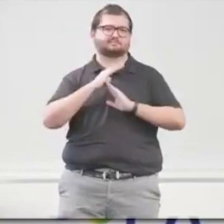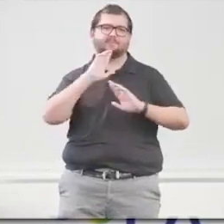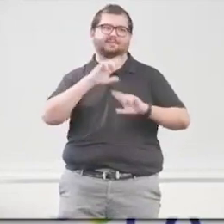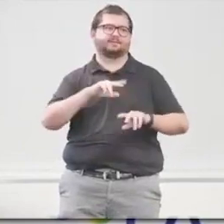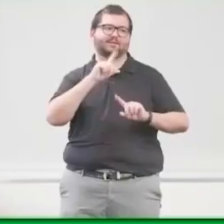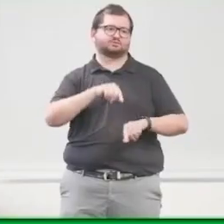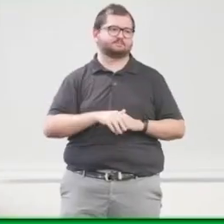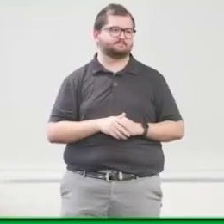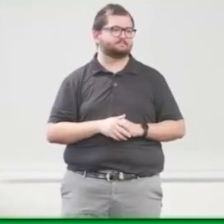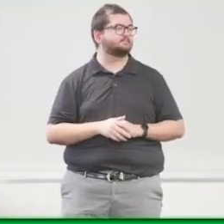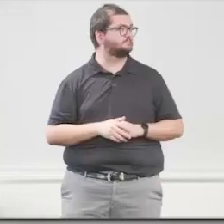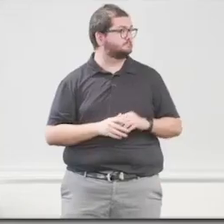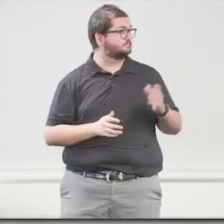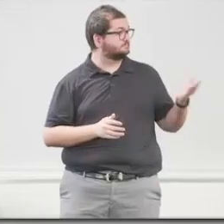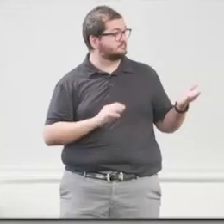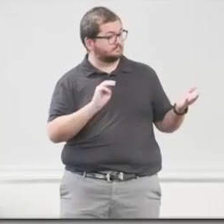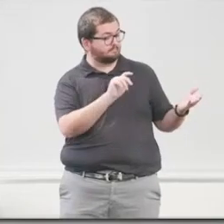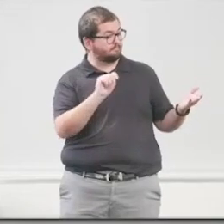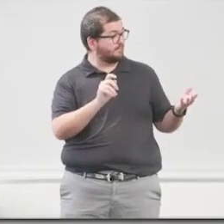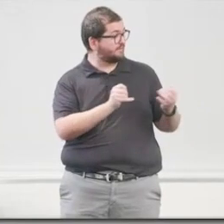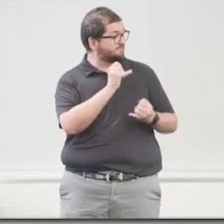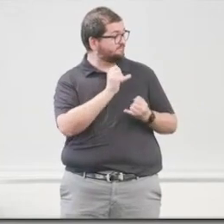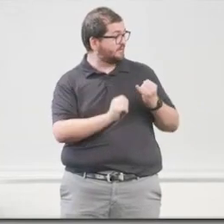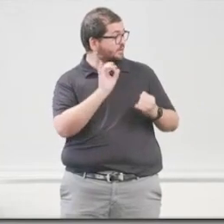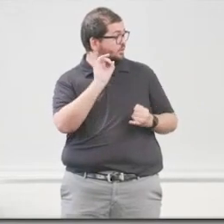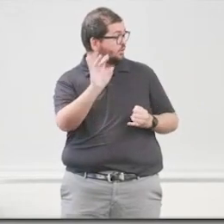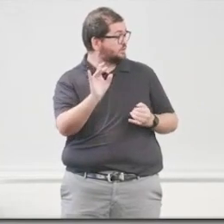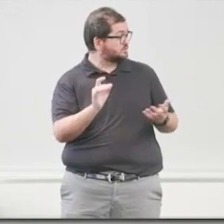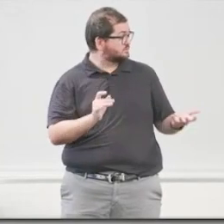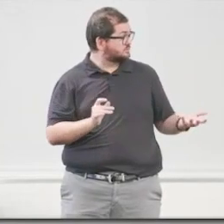good. Matt, final parting thoughts? Sure.